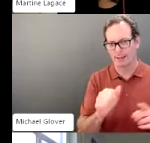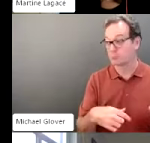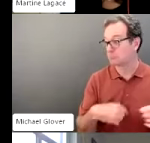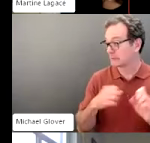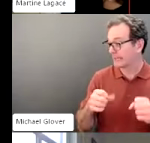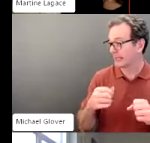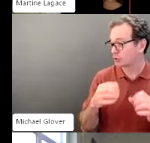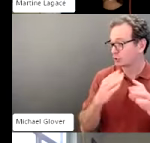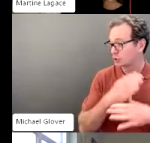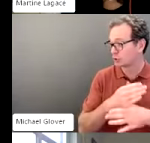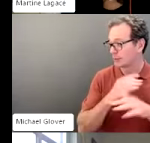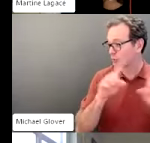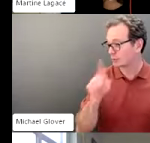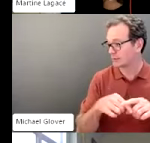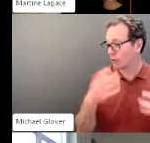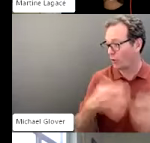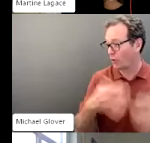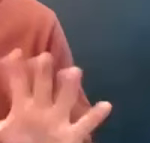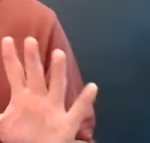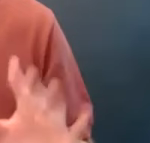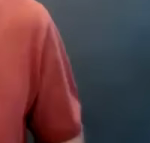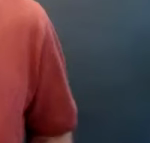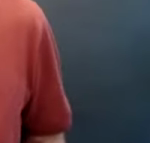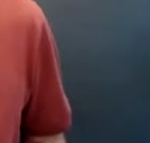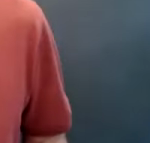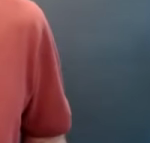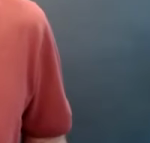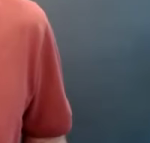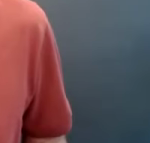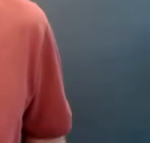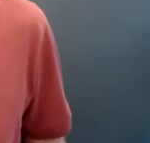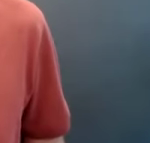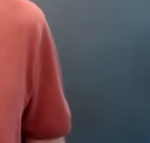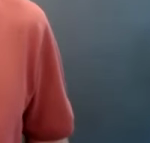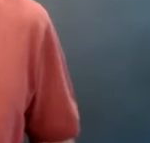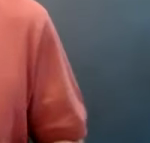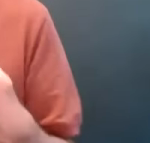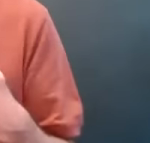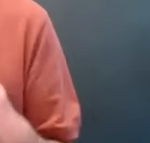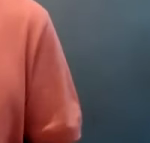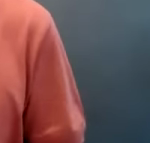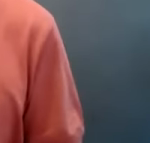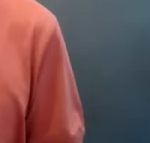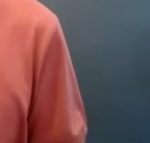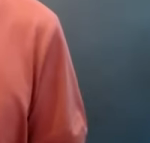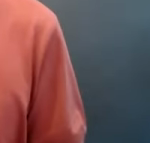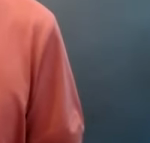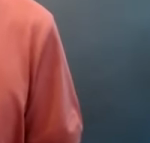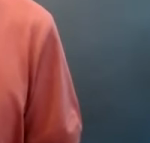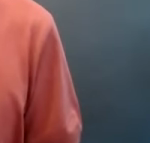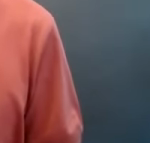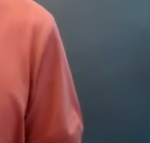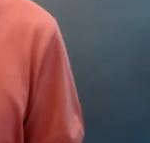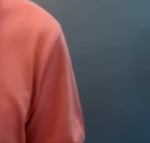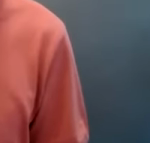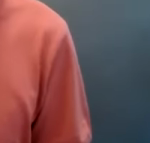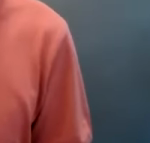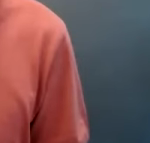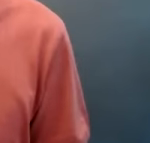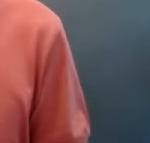Yeah. Absolutely. Yes. Okay, I will do so. It's easier. Yeah. And so we have Mary Whale is saying it's really great to have current